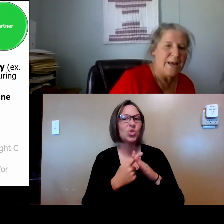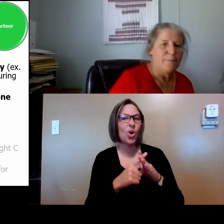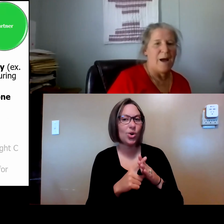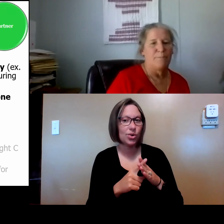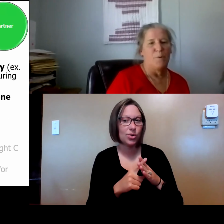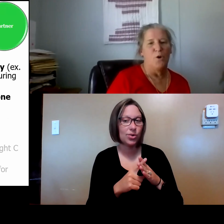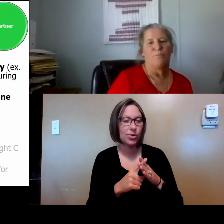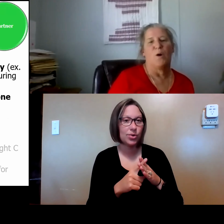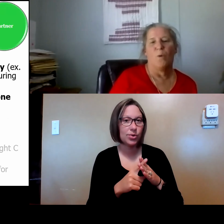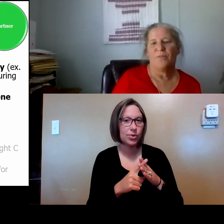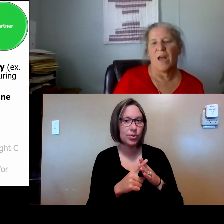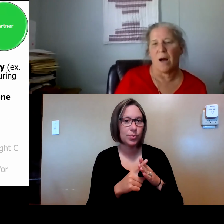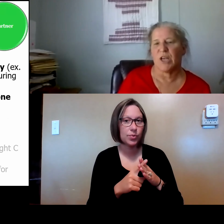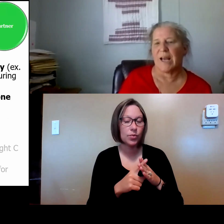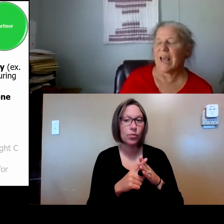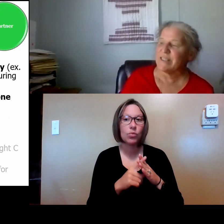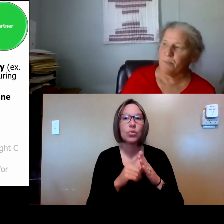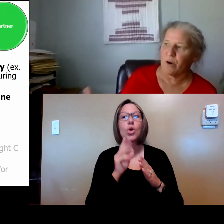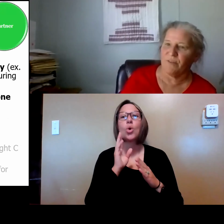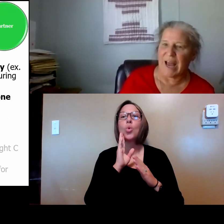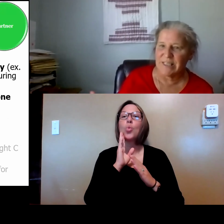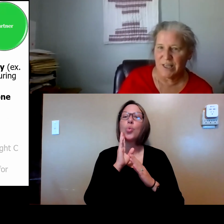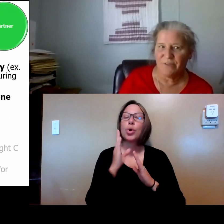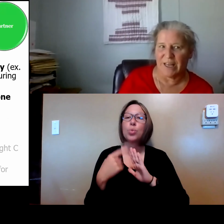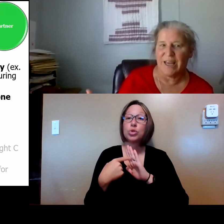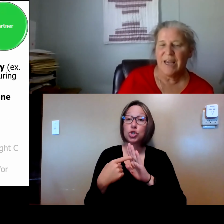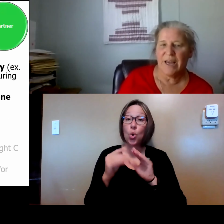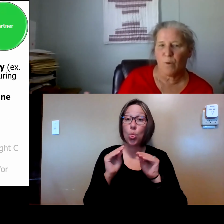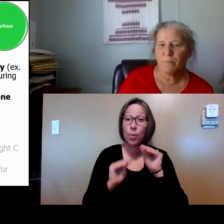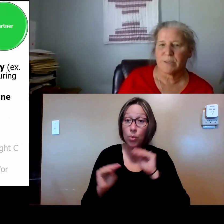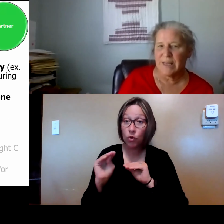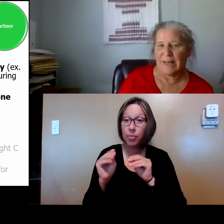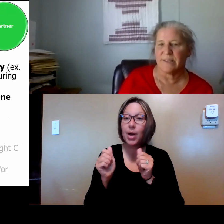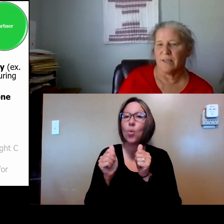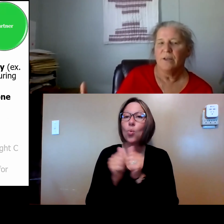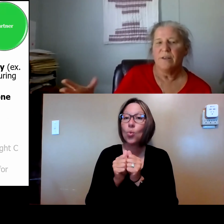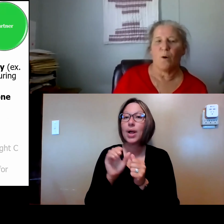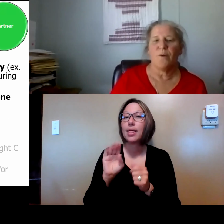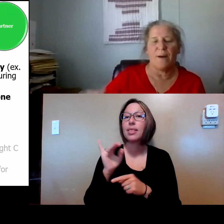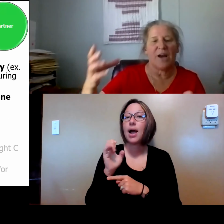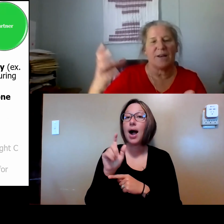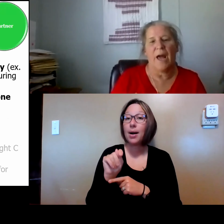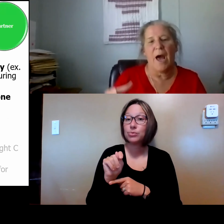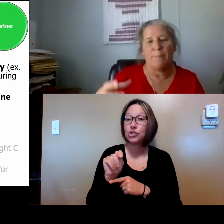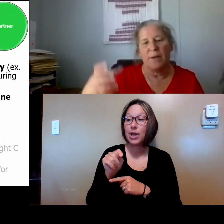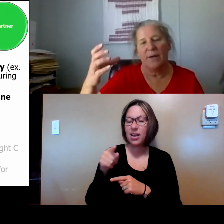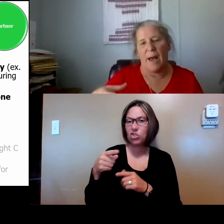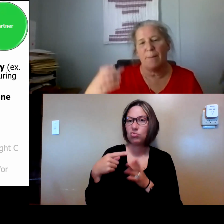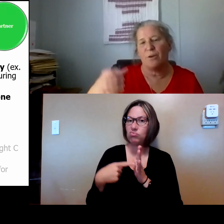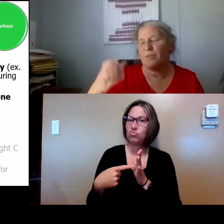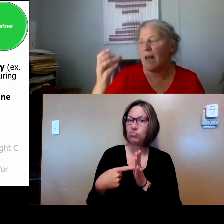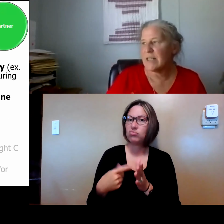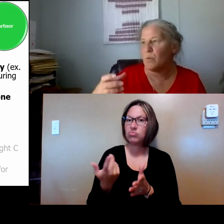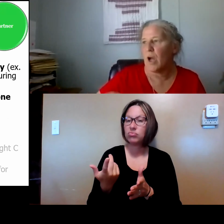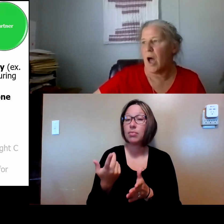to pantomime the movement with the object as part of the activity it represents. So if I've got a cup, I